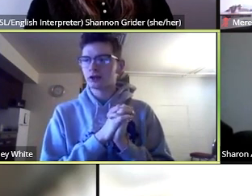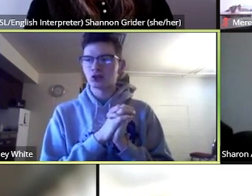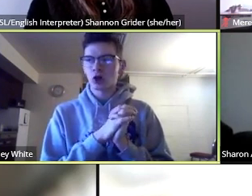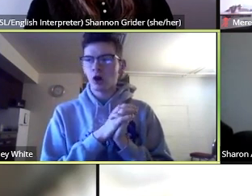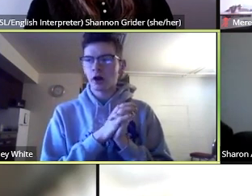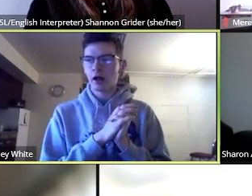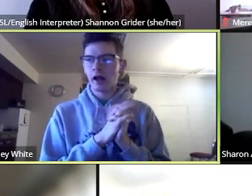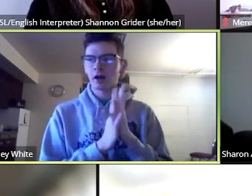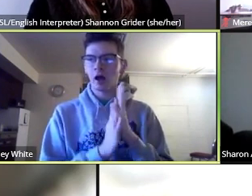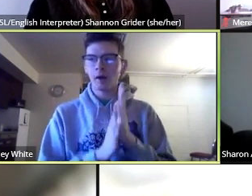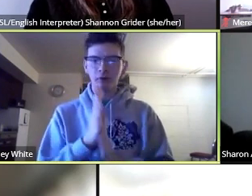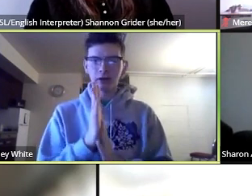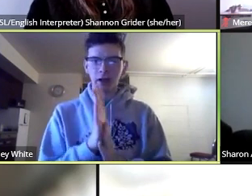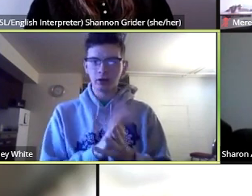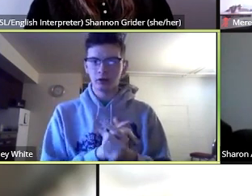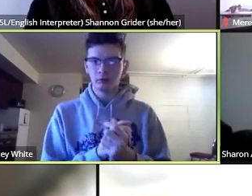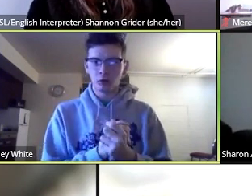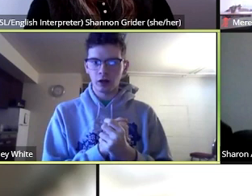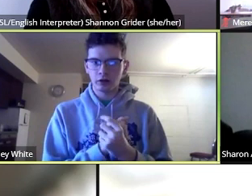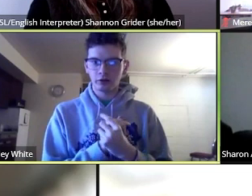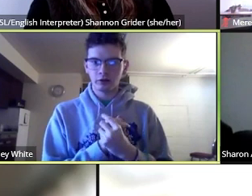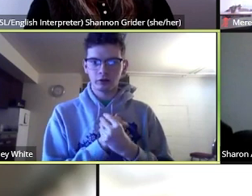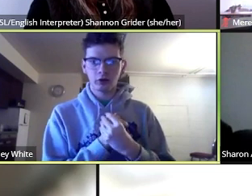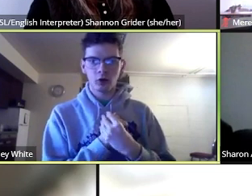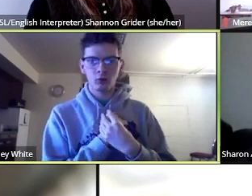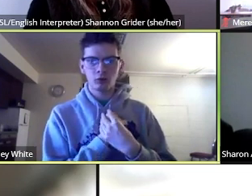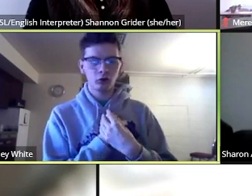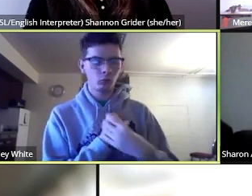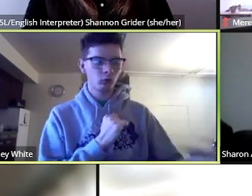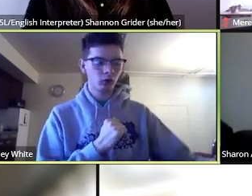Lillian and John have an update for us.